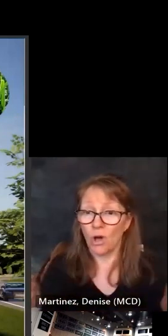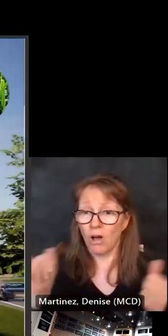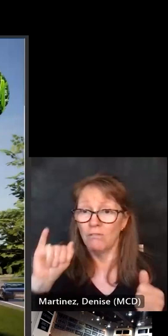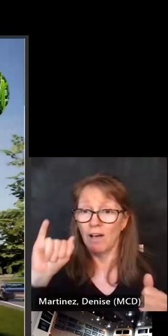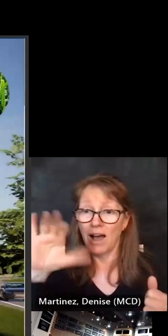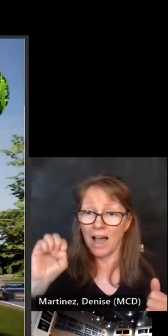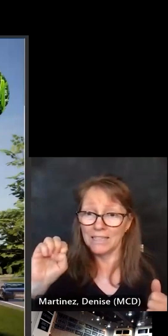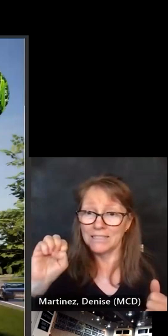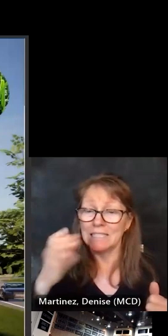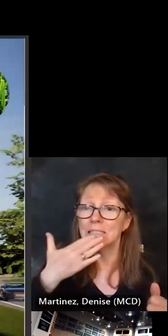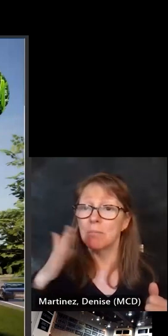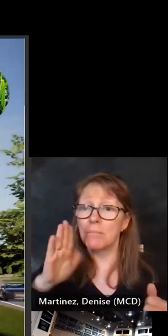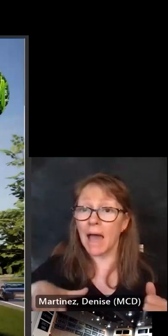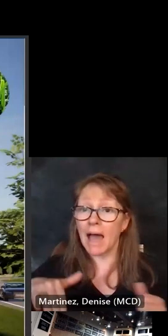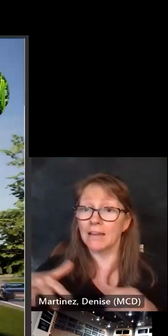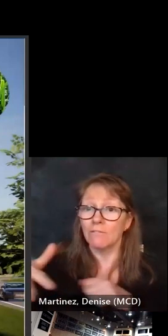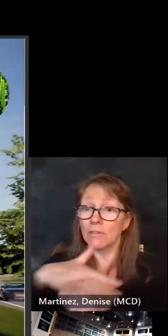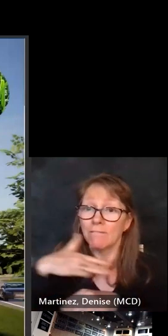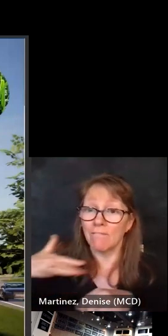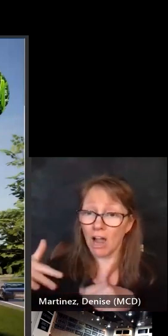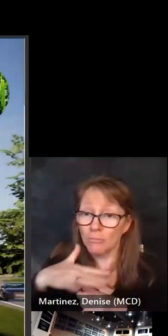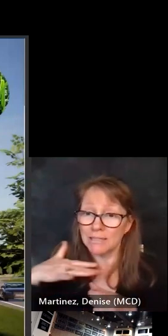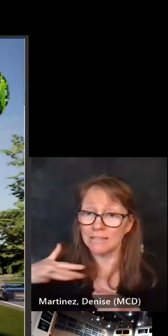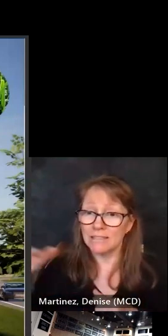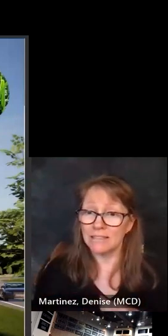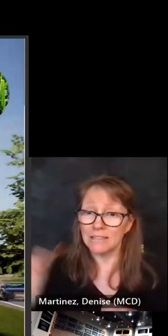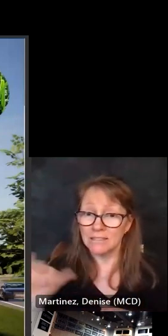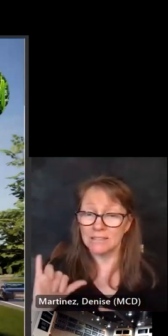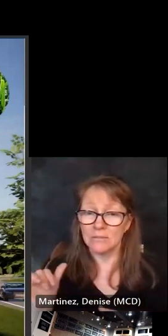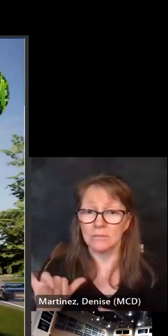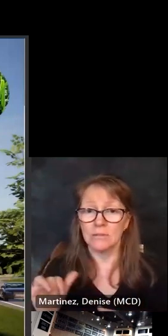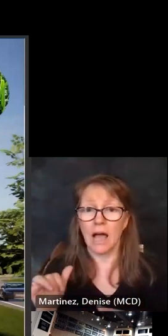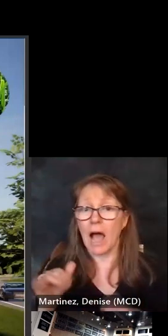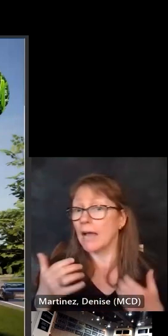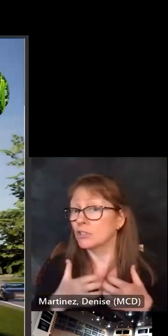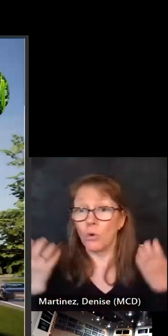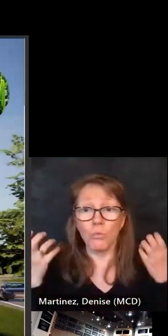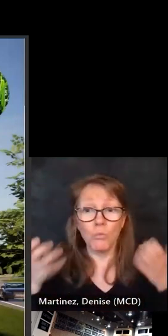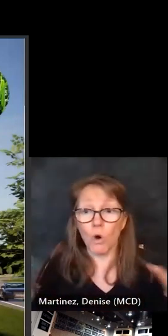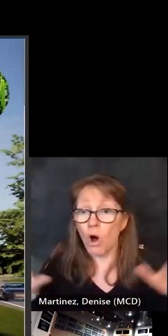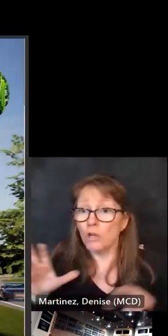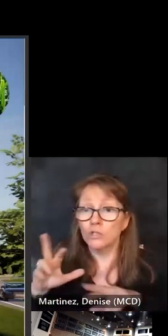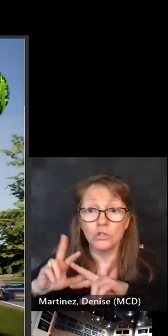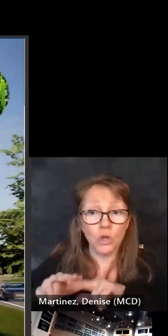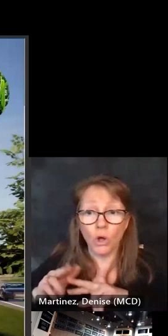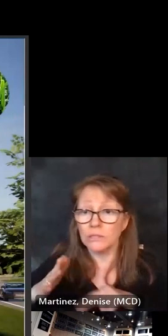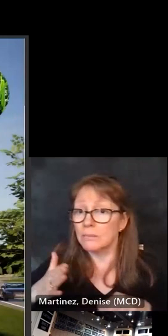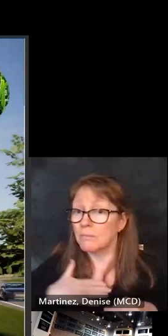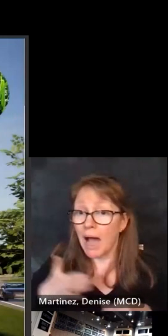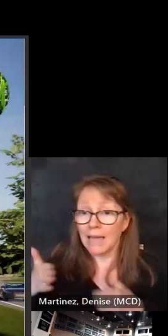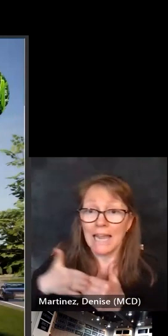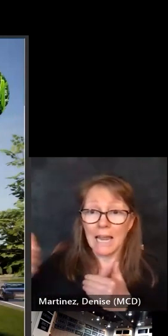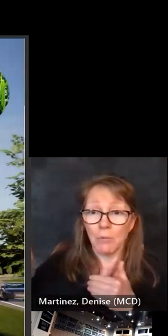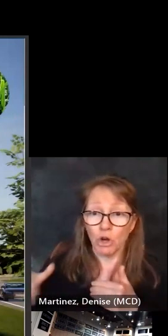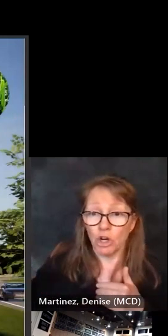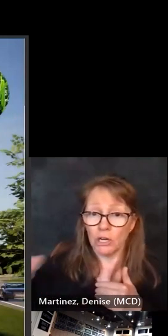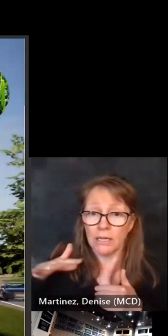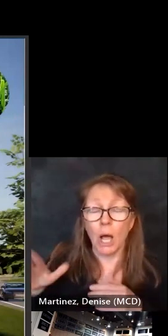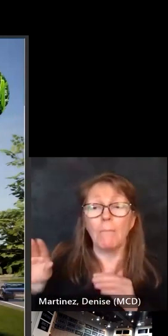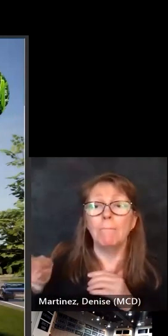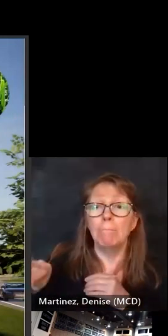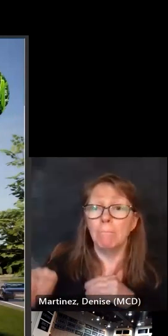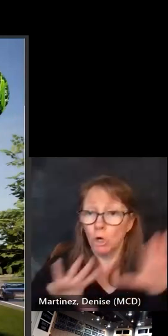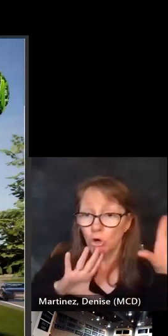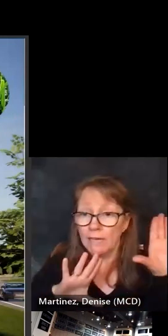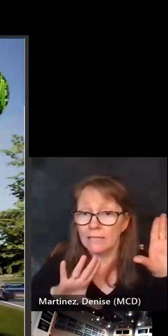It is bad for the environment also. I don't want salt in my neighborhood. Move the salt,